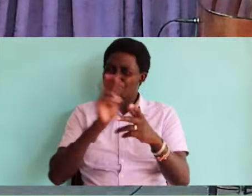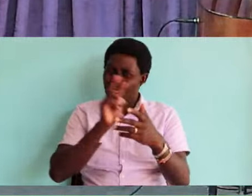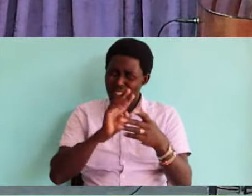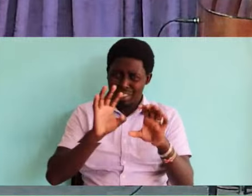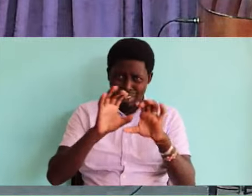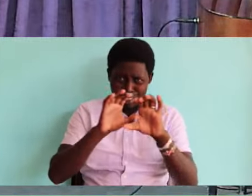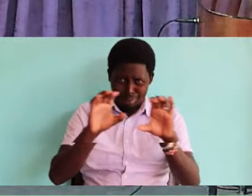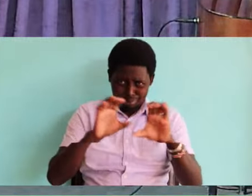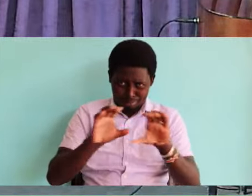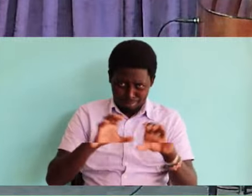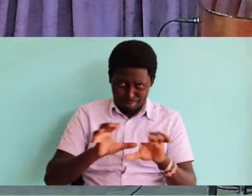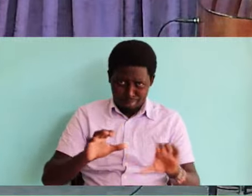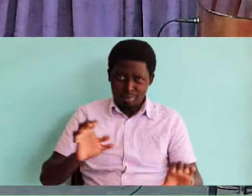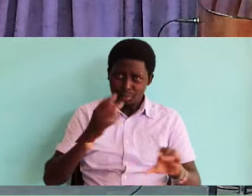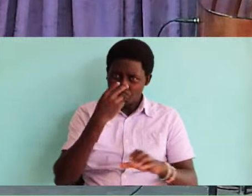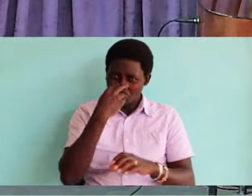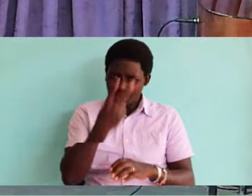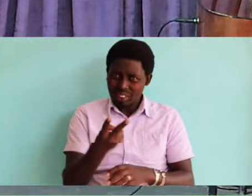see